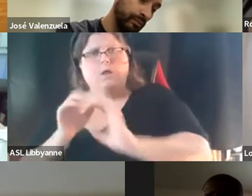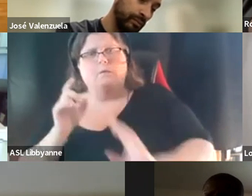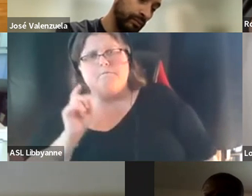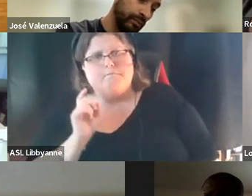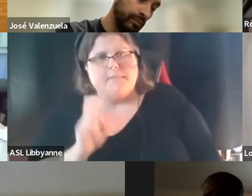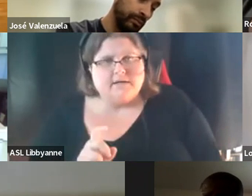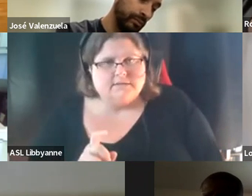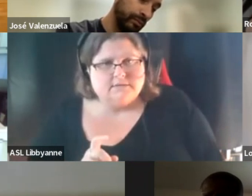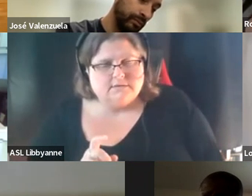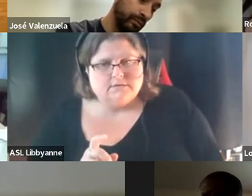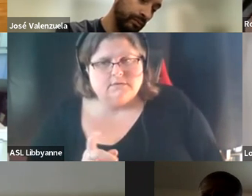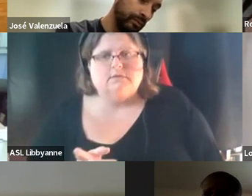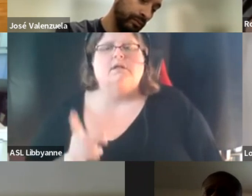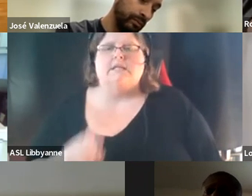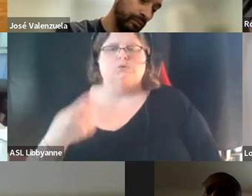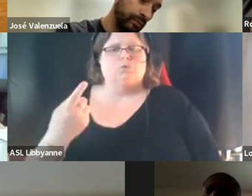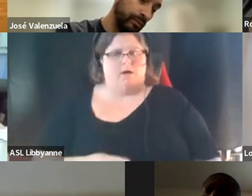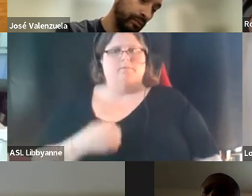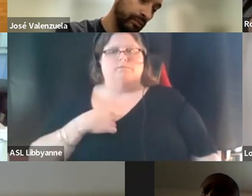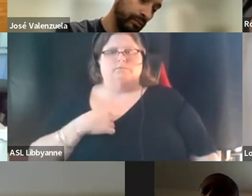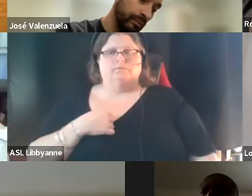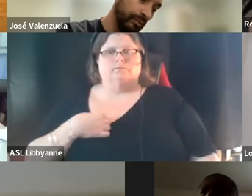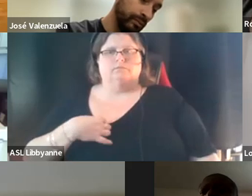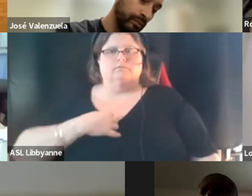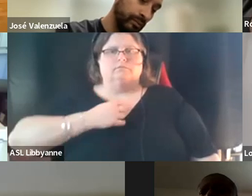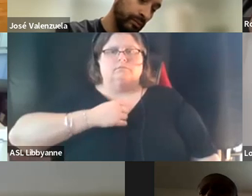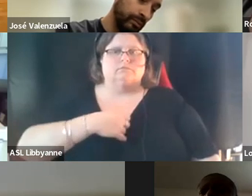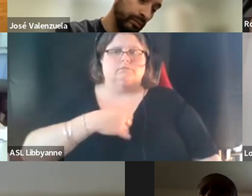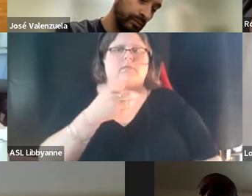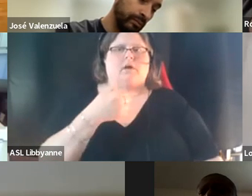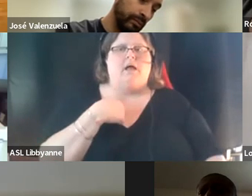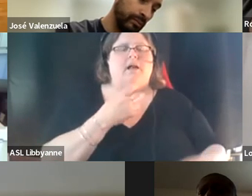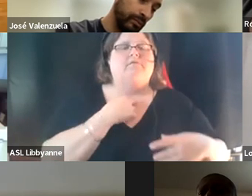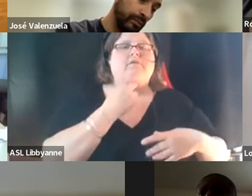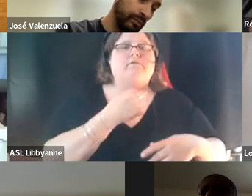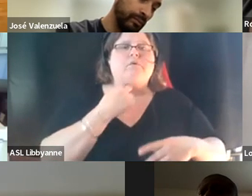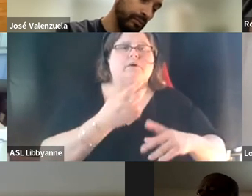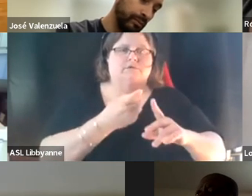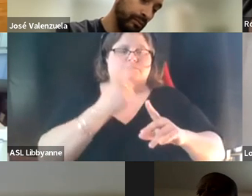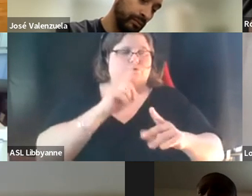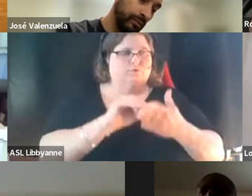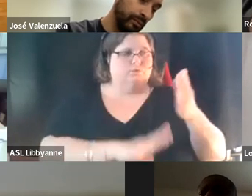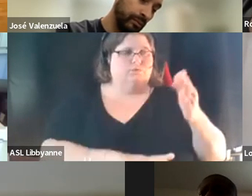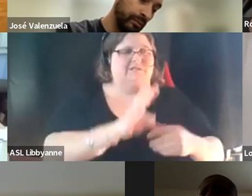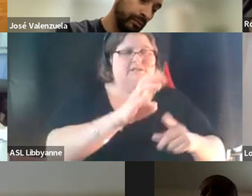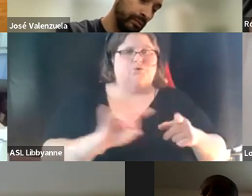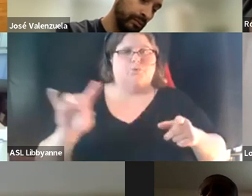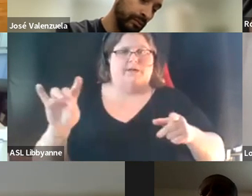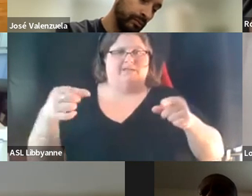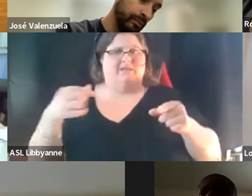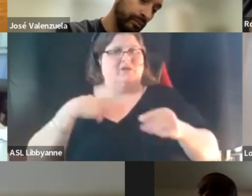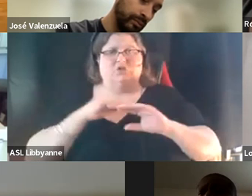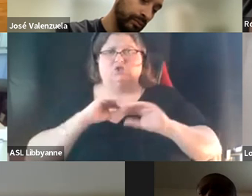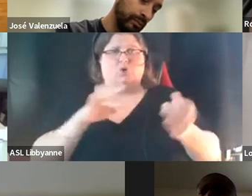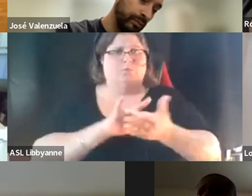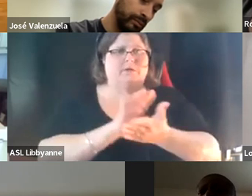happen. And also too, having a voice for the 6th to 8th graders. There's no middle schools. With the